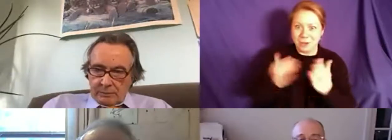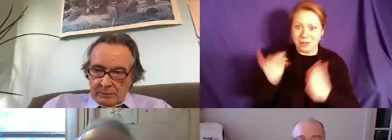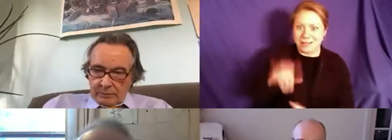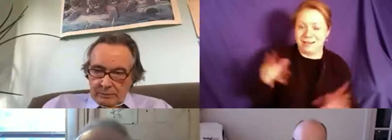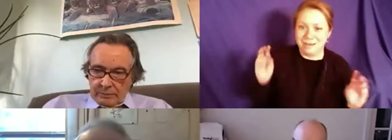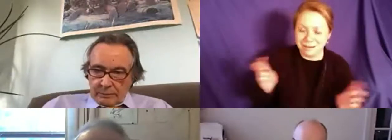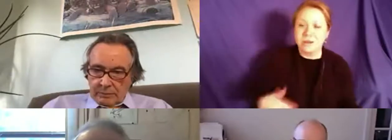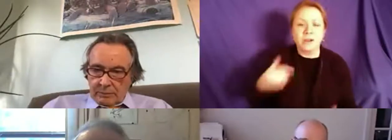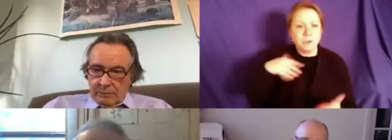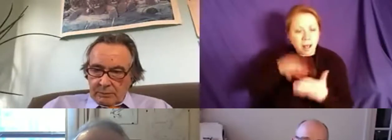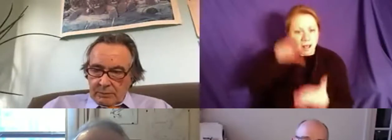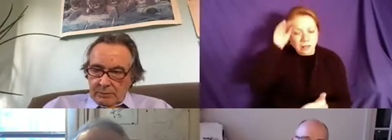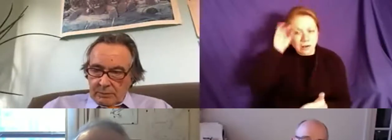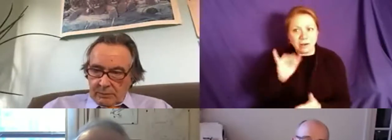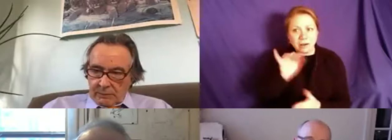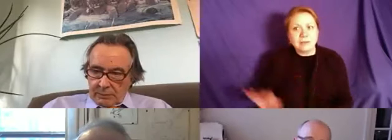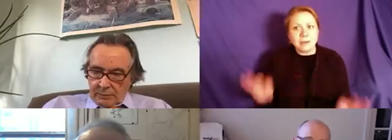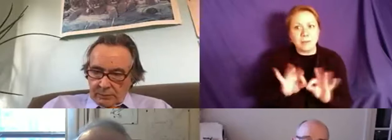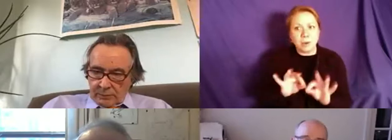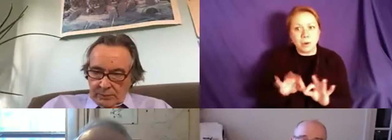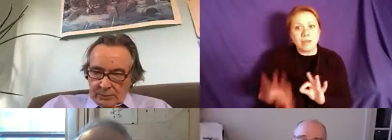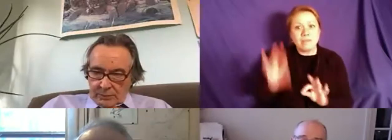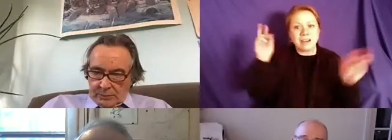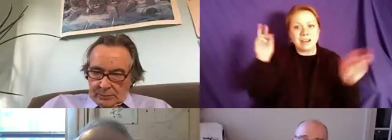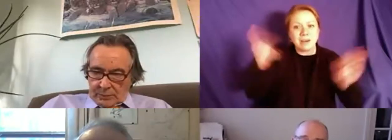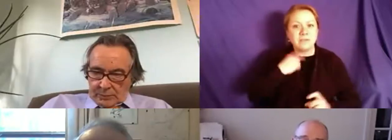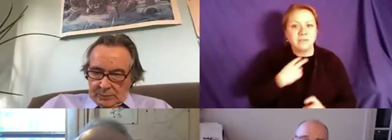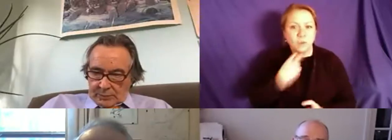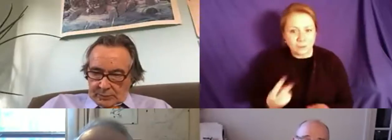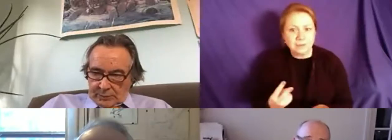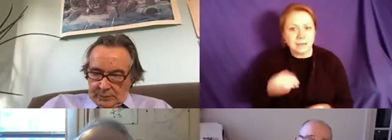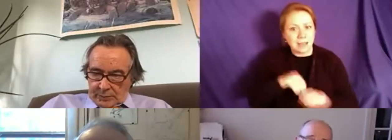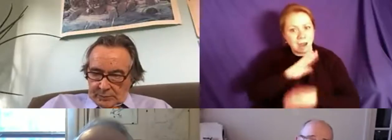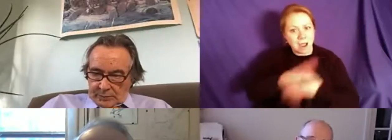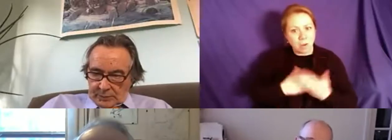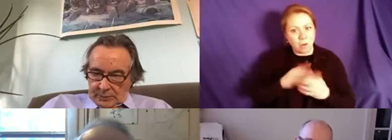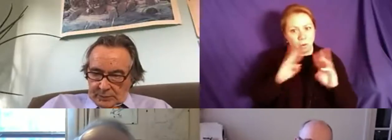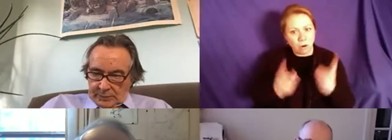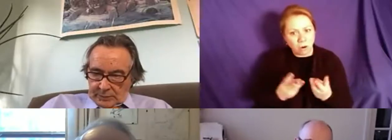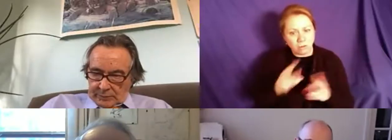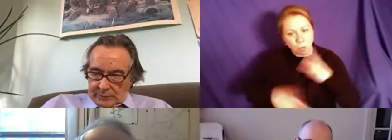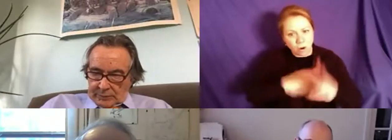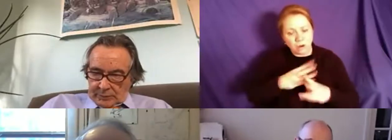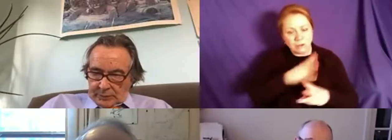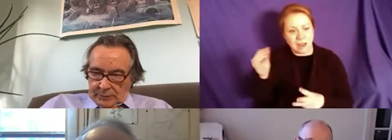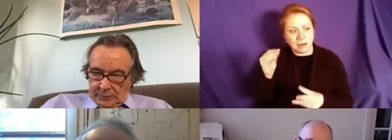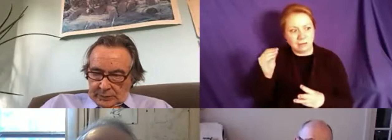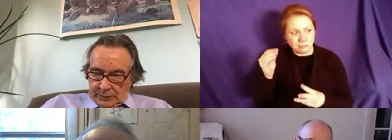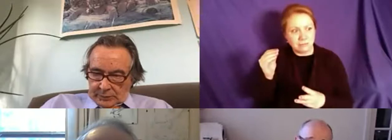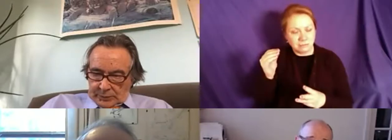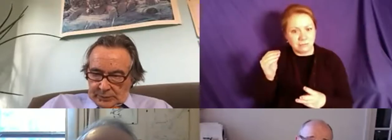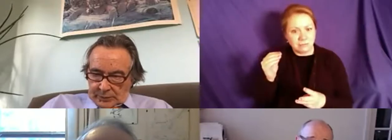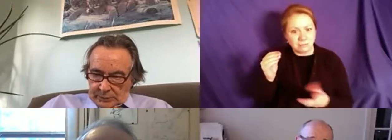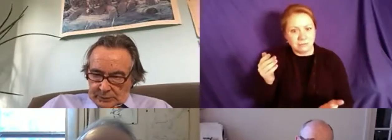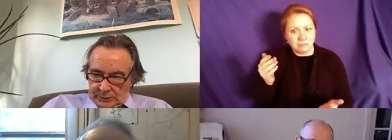So I learned that it was really important that we find voice in our world and we really push